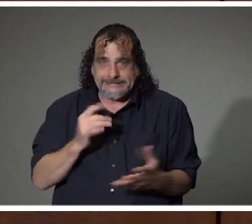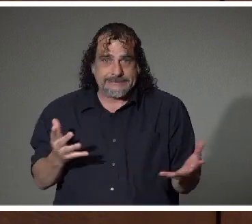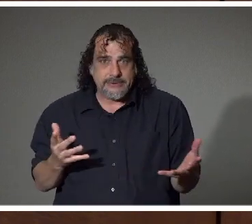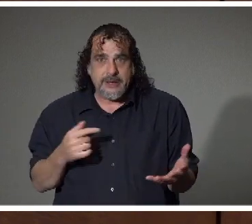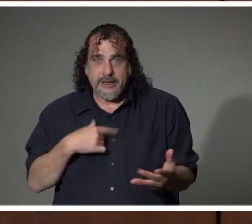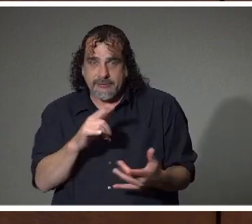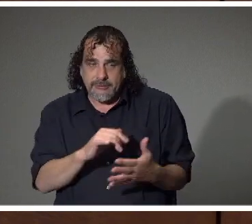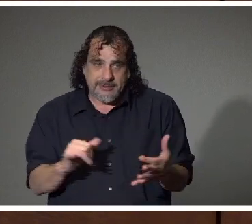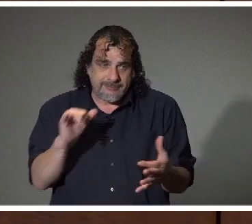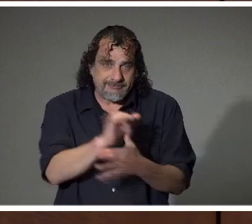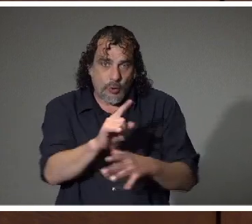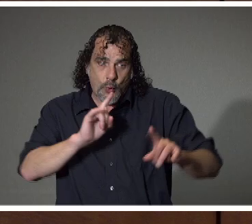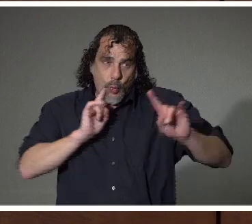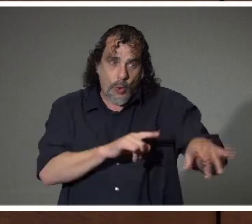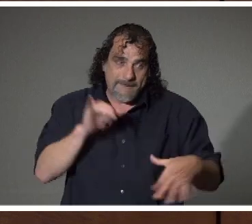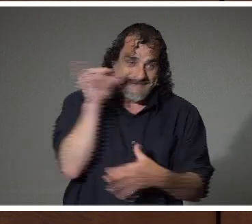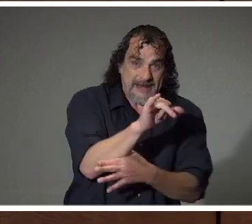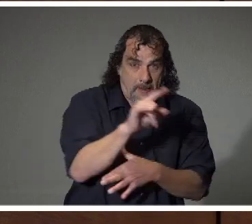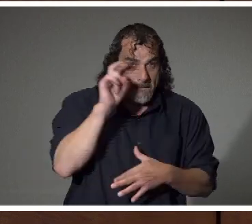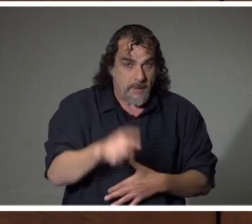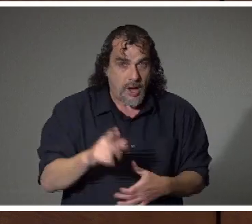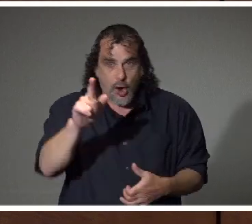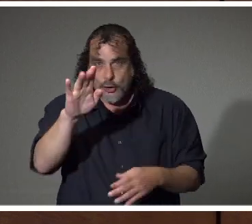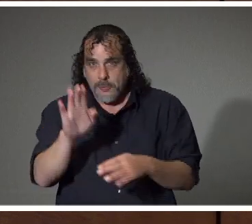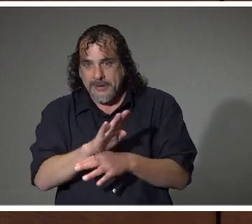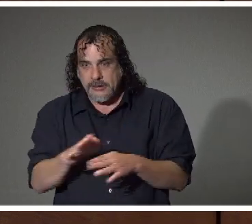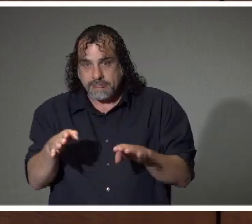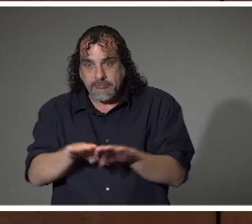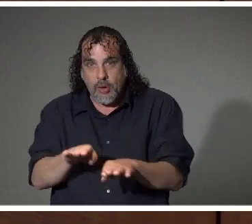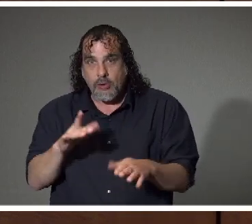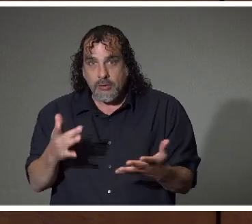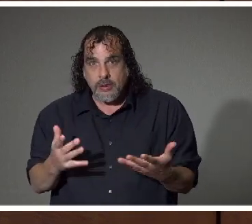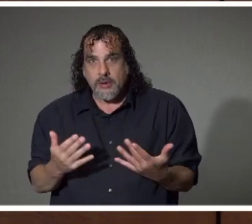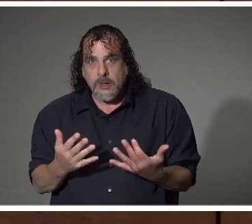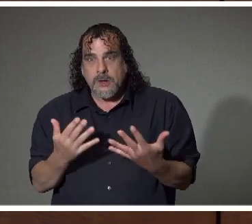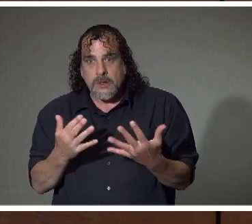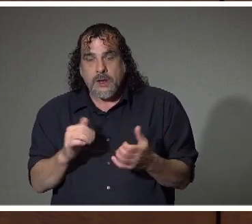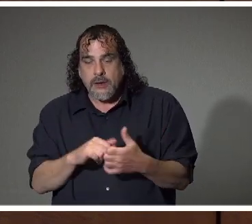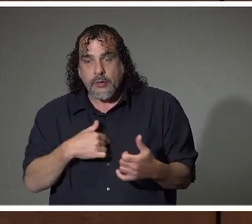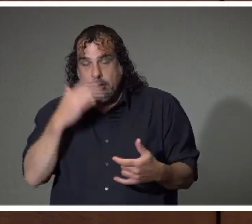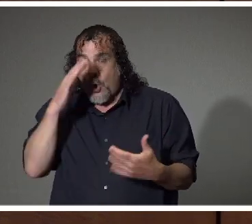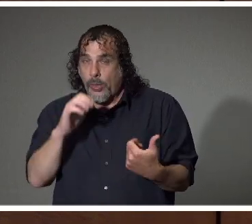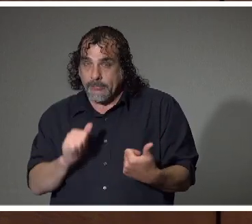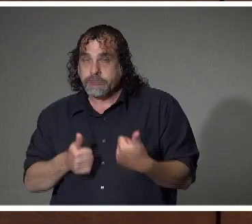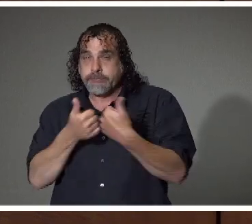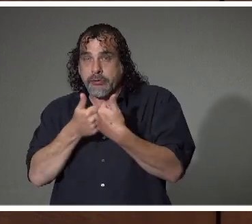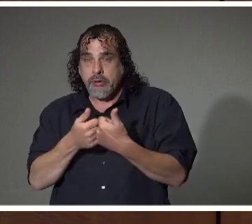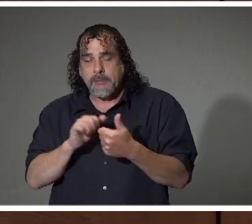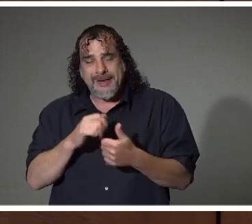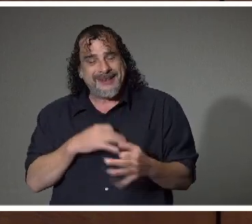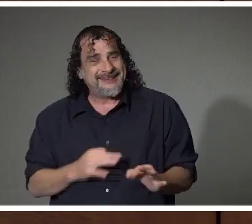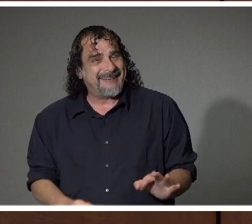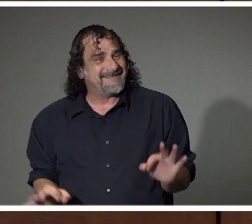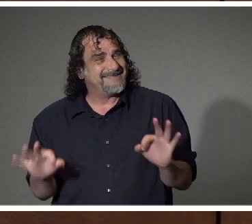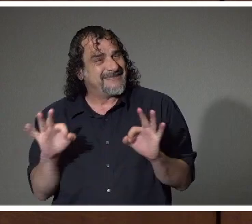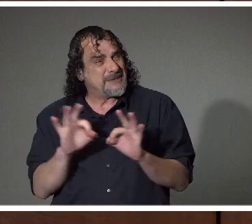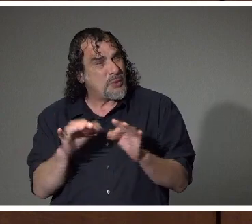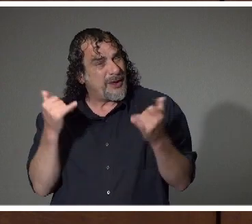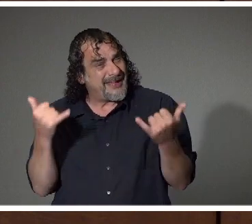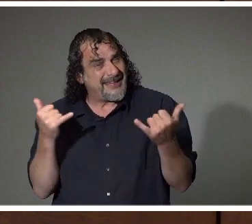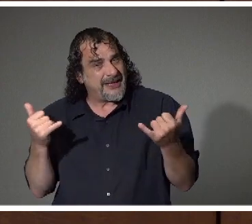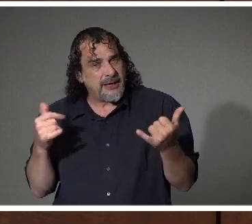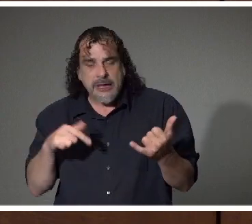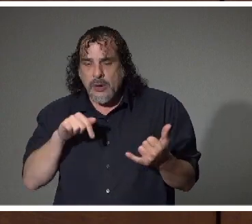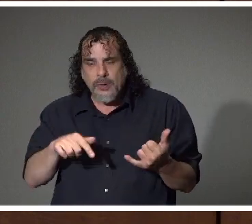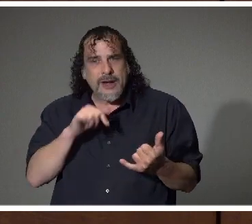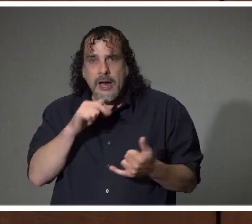on a quarantine order or if you're a business that's having to face one of these things. We know how challenging it can be, but it's so very important, especially right now. This is not going to be